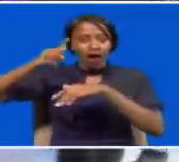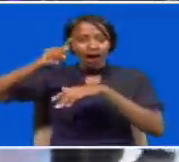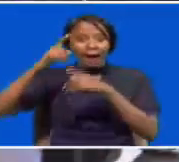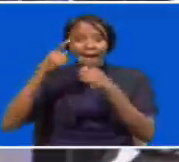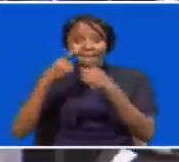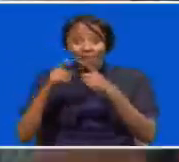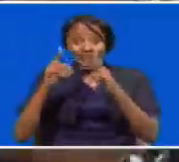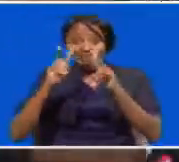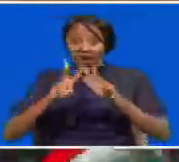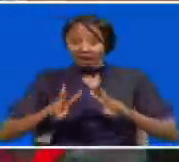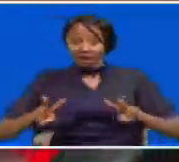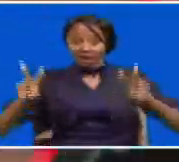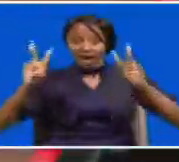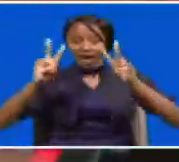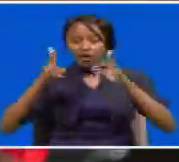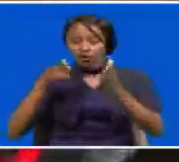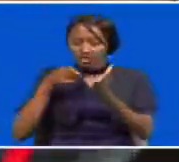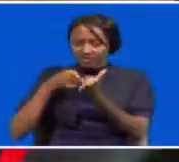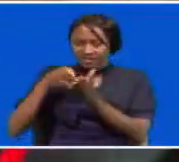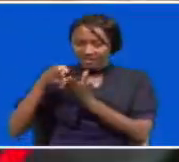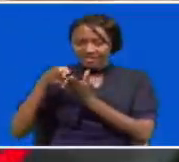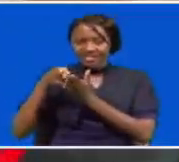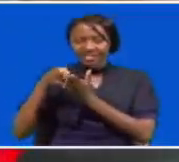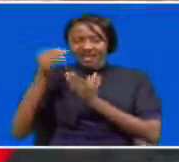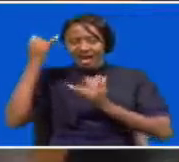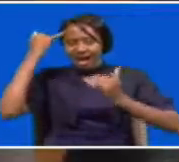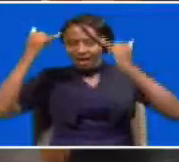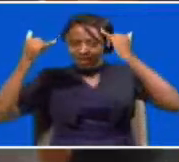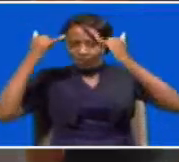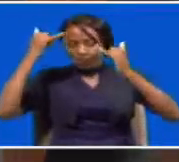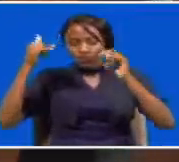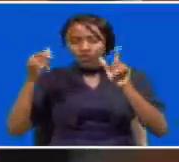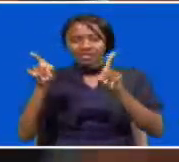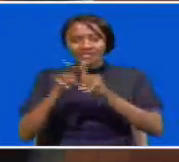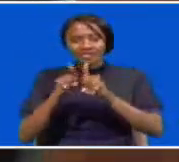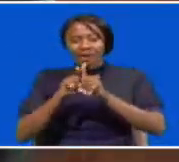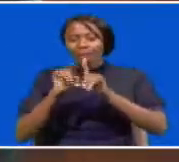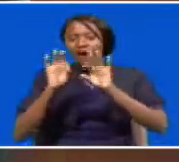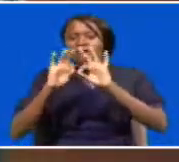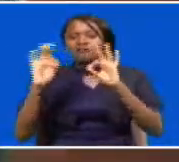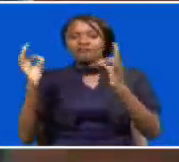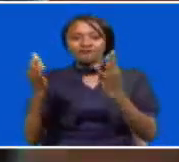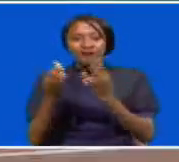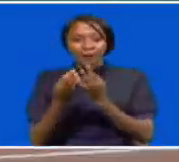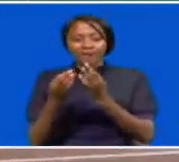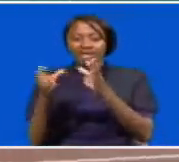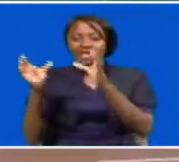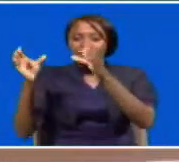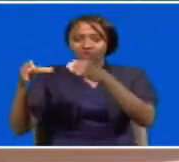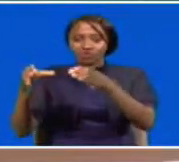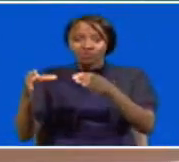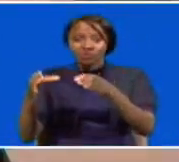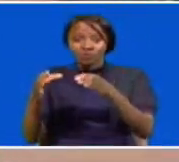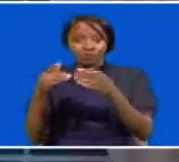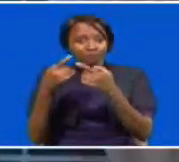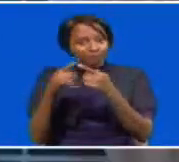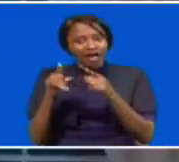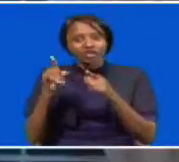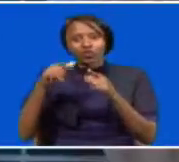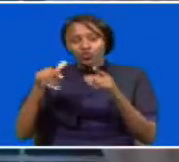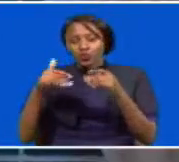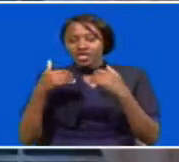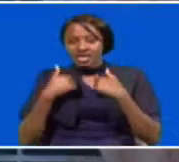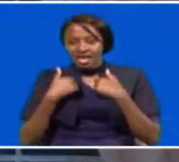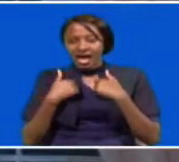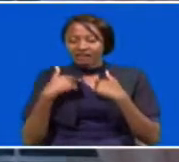Our values of integrity, innovation, and excellence as a family-based club continue to distinguish us